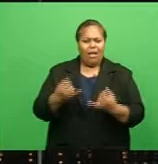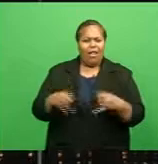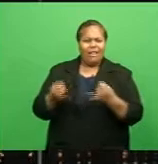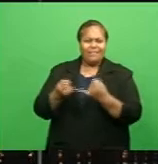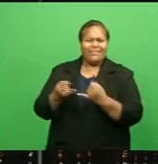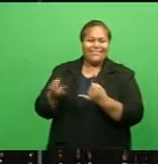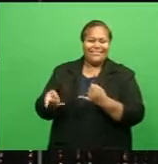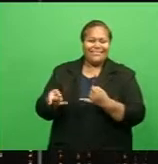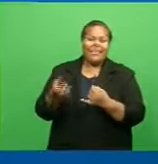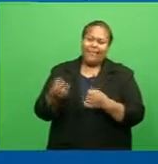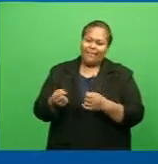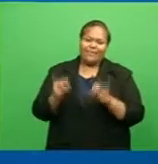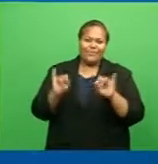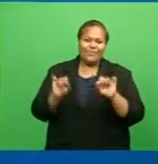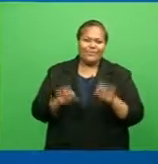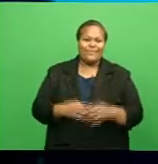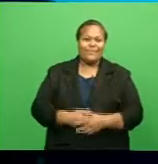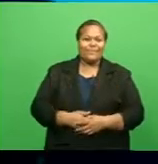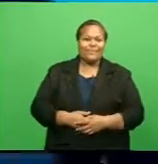Vadala reports.